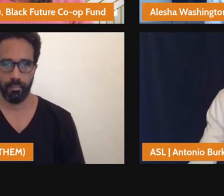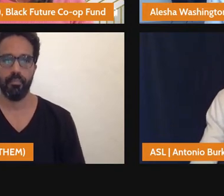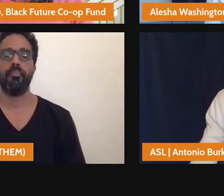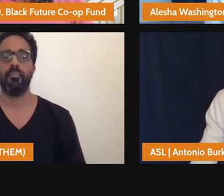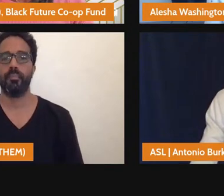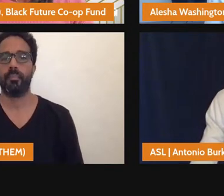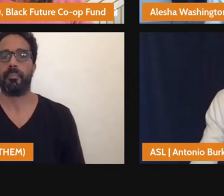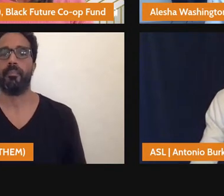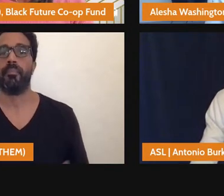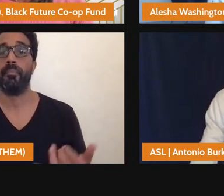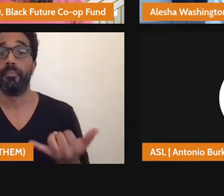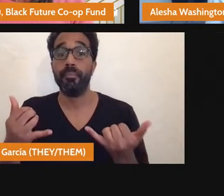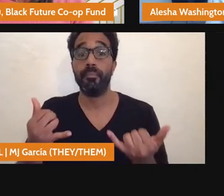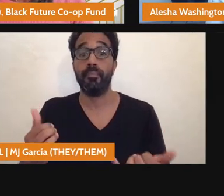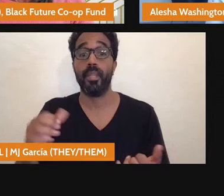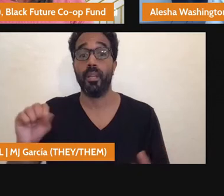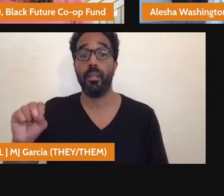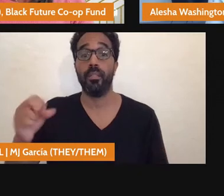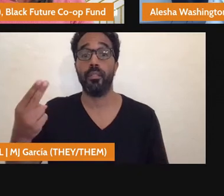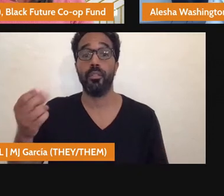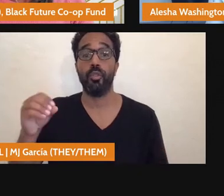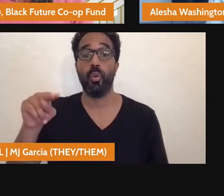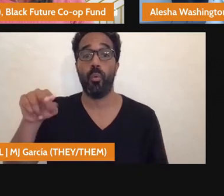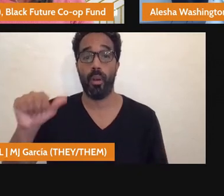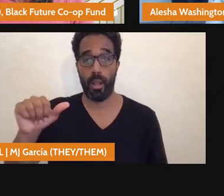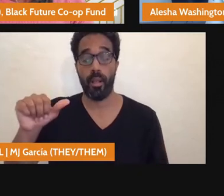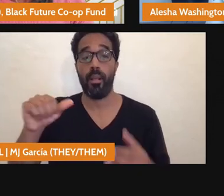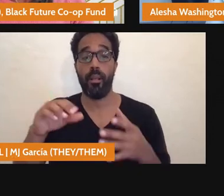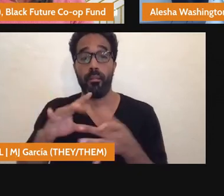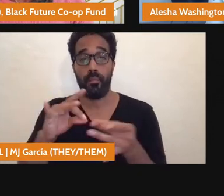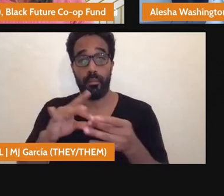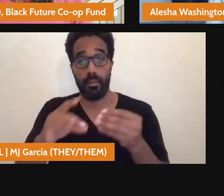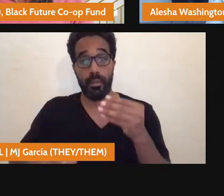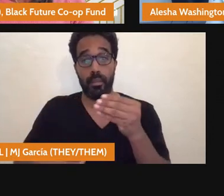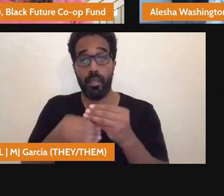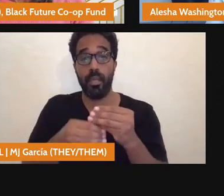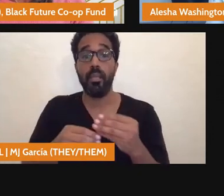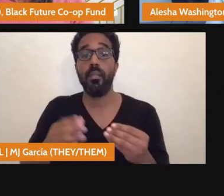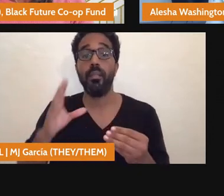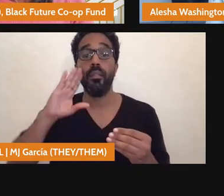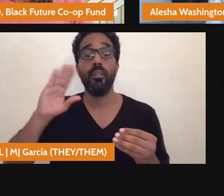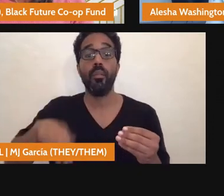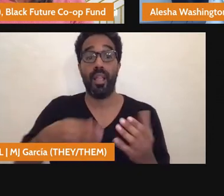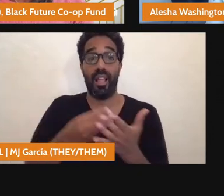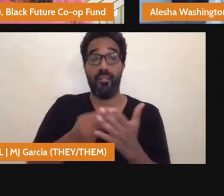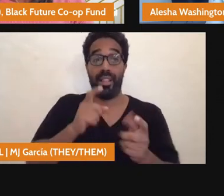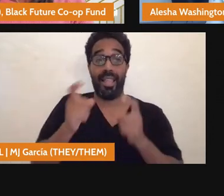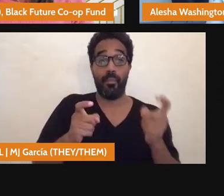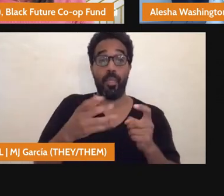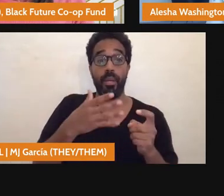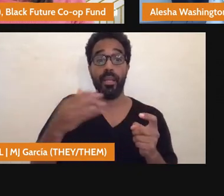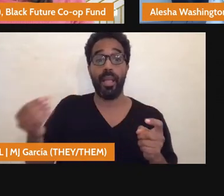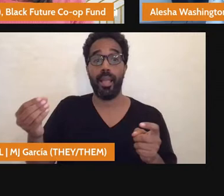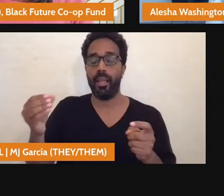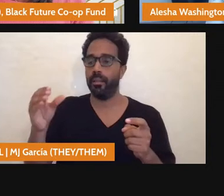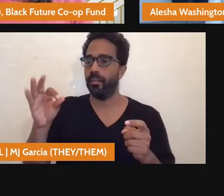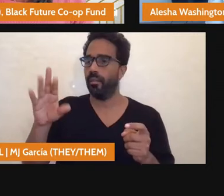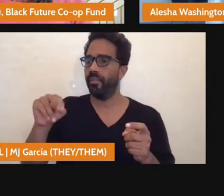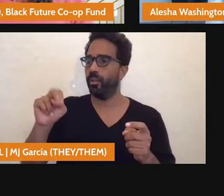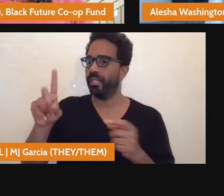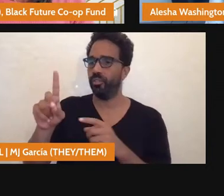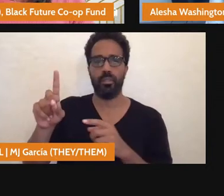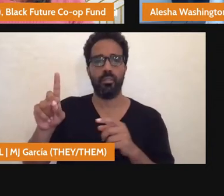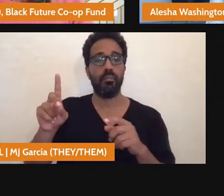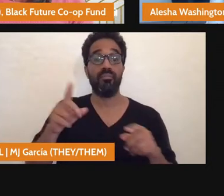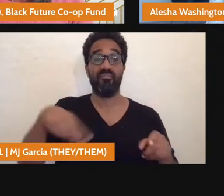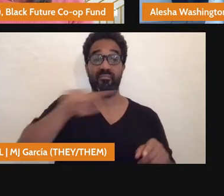add that I think, you know, philanthropy and foundations are always so mysterious to nonprofits